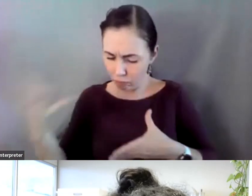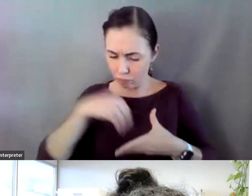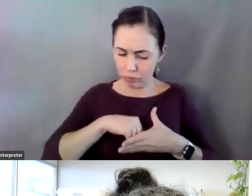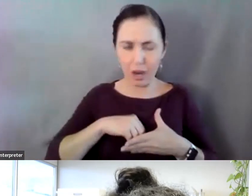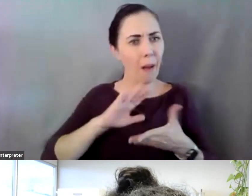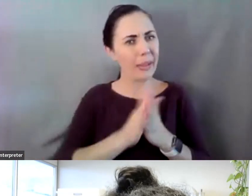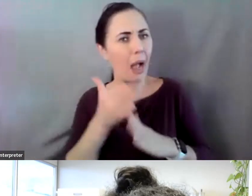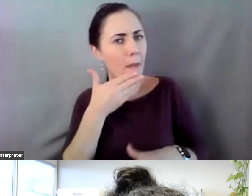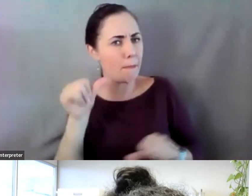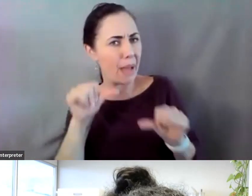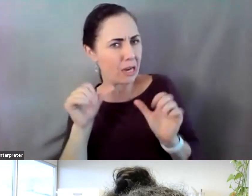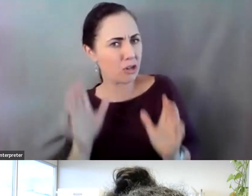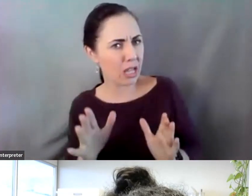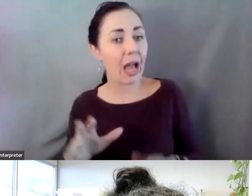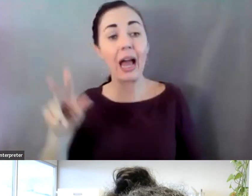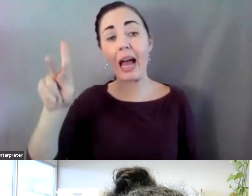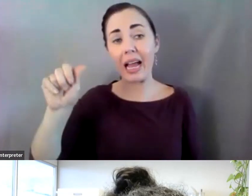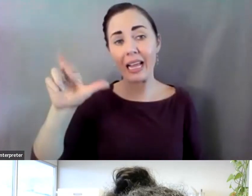what she thought,